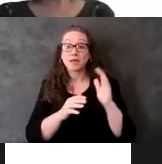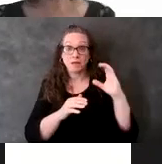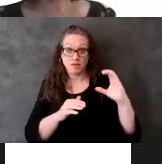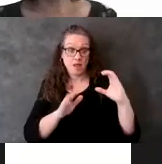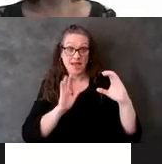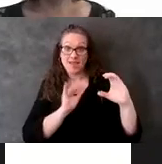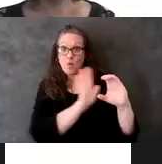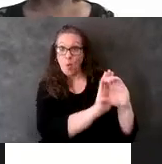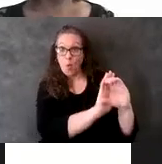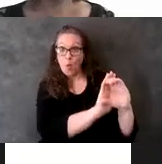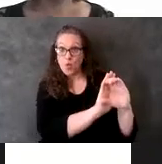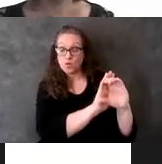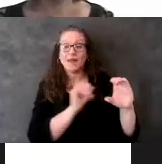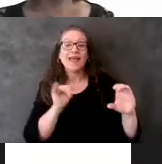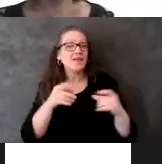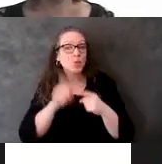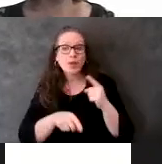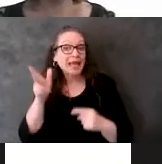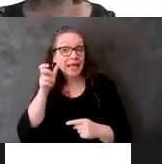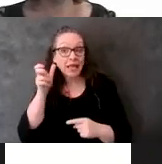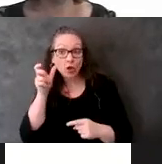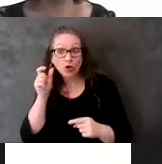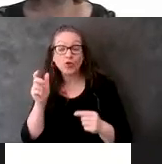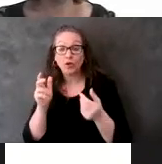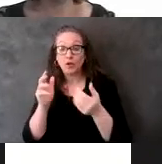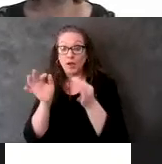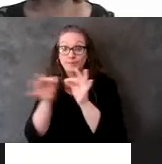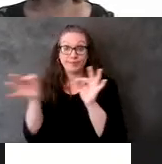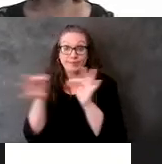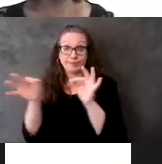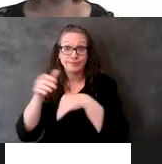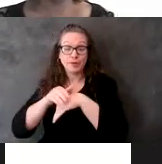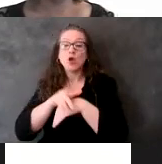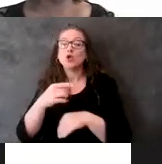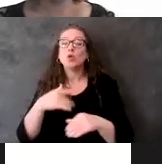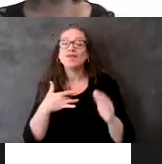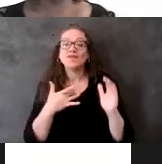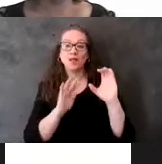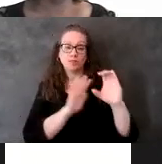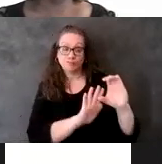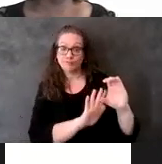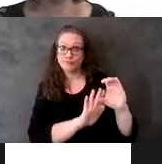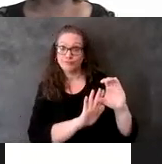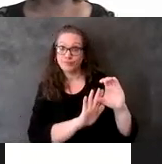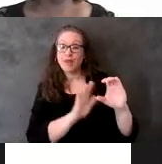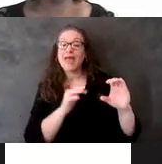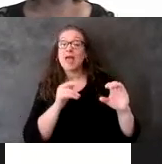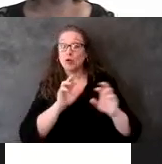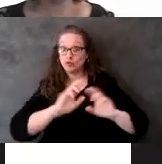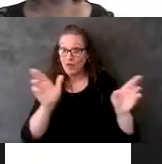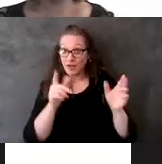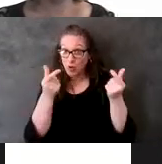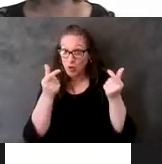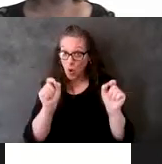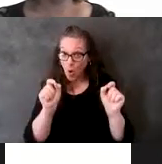can't hear the audible signal telling you to go, you can leave your fingers on the button and it will vibrate when it's time to go. So if you are both deaf